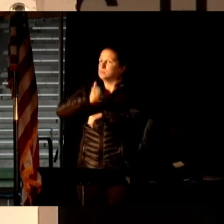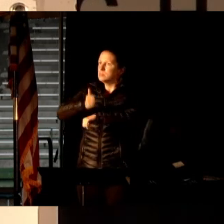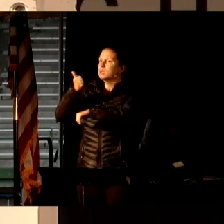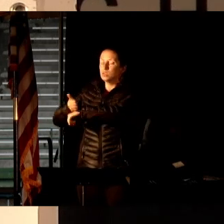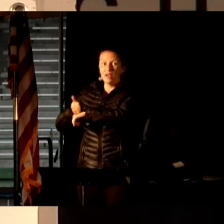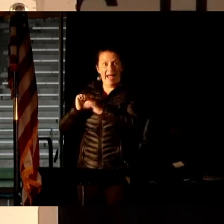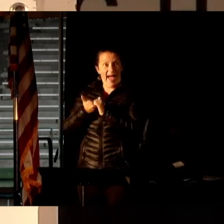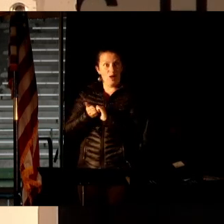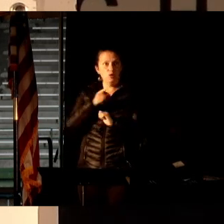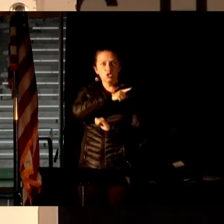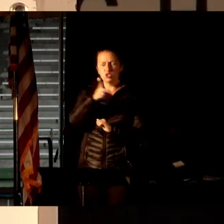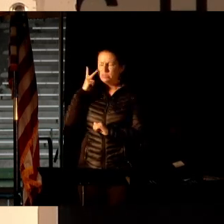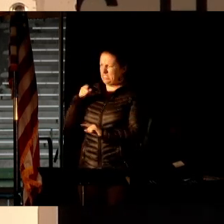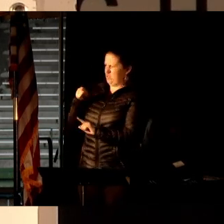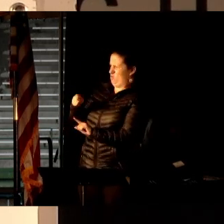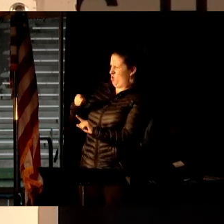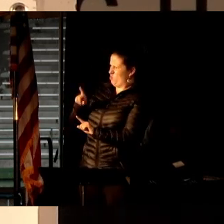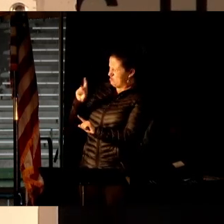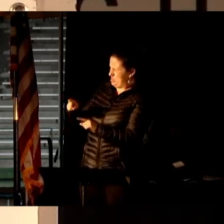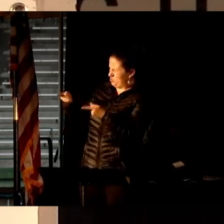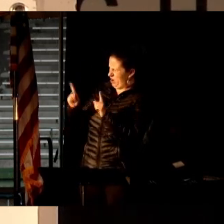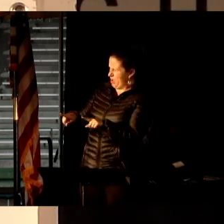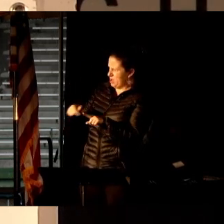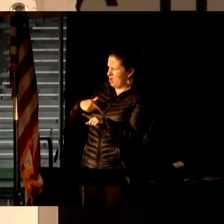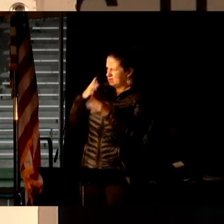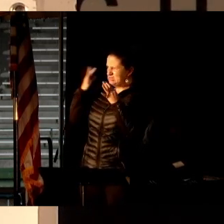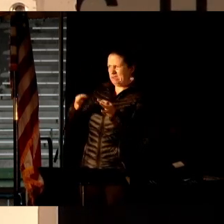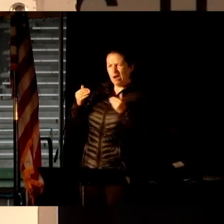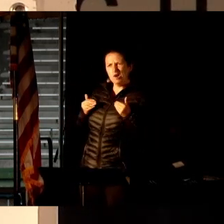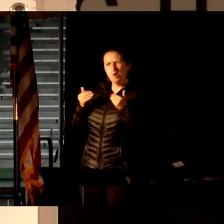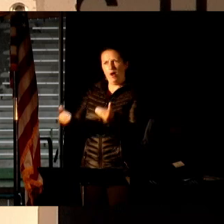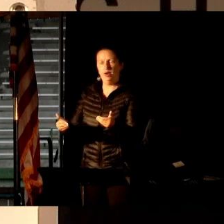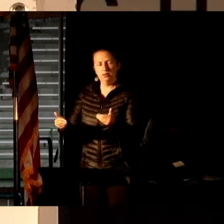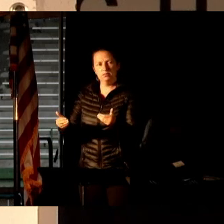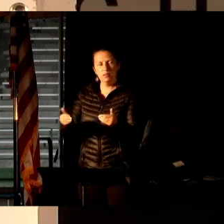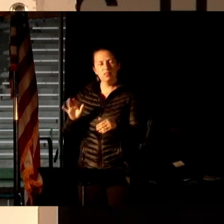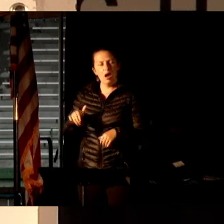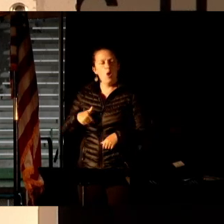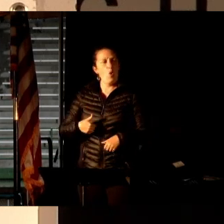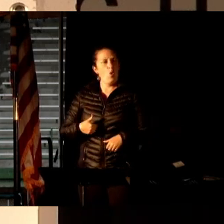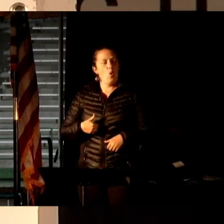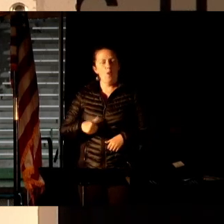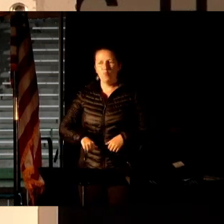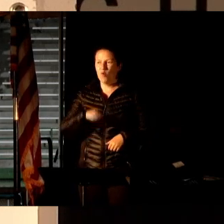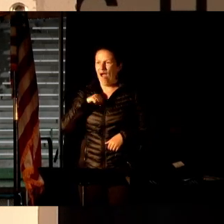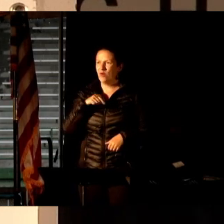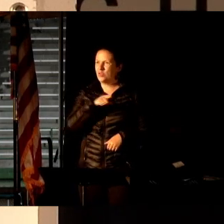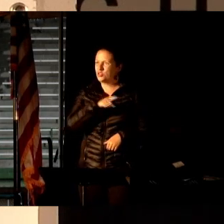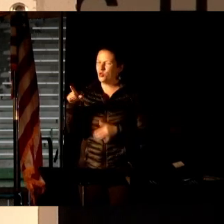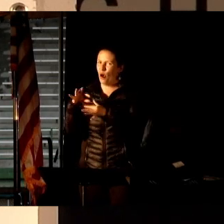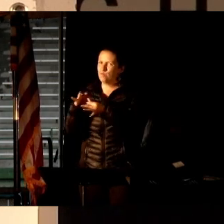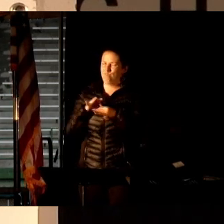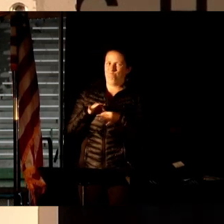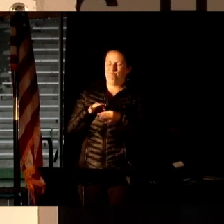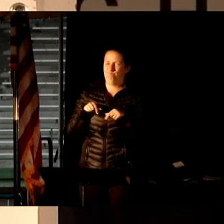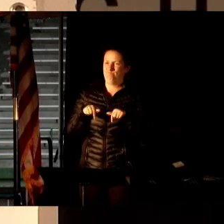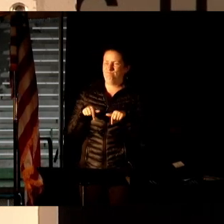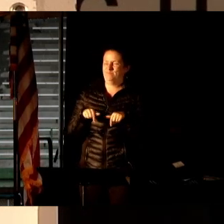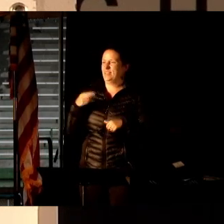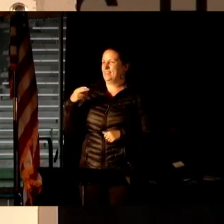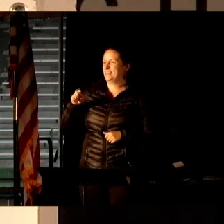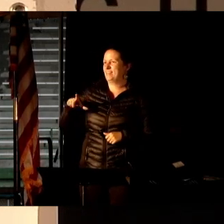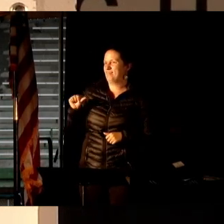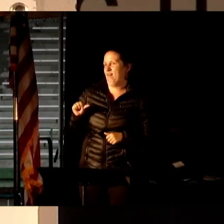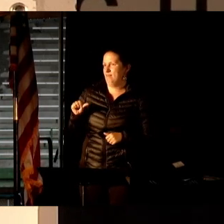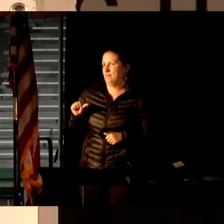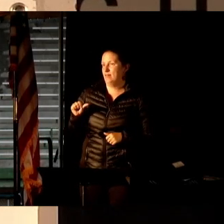and filling a need. Another reason I am so proud that you are ours. I am proud to call you Gila graduates.